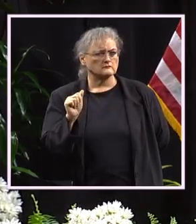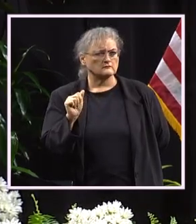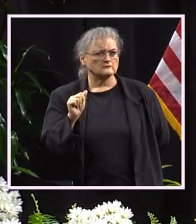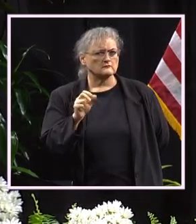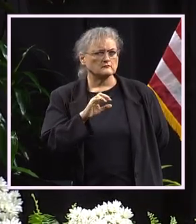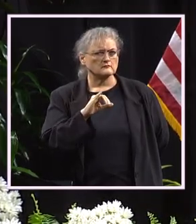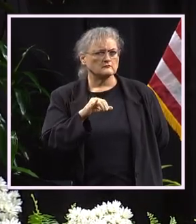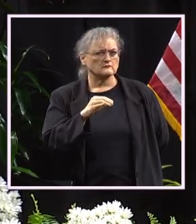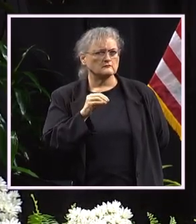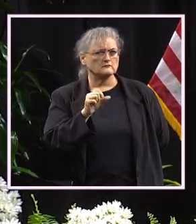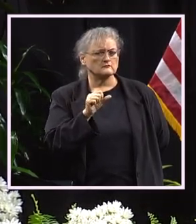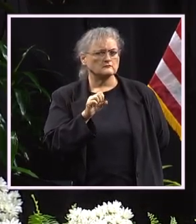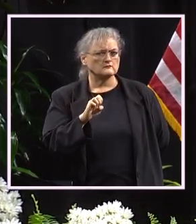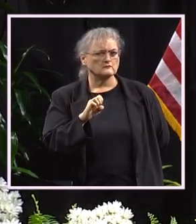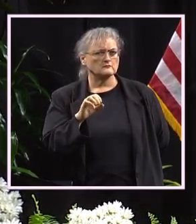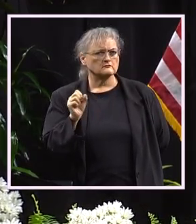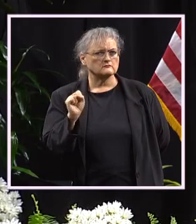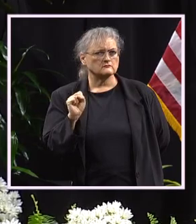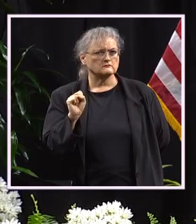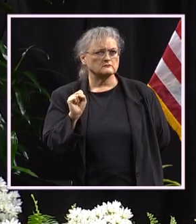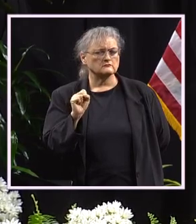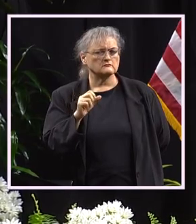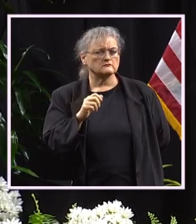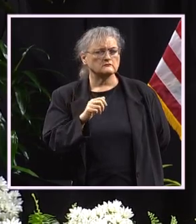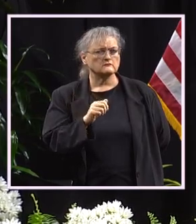Jose L. Sandoval Jr.